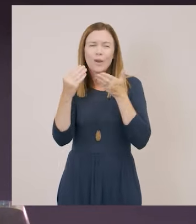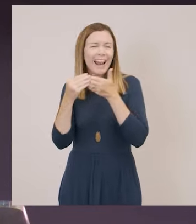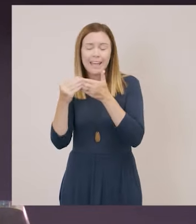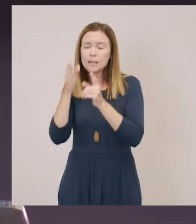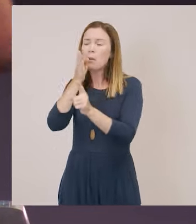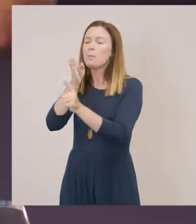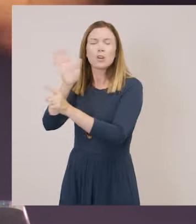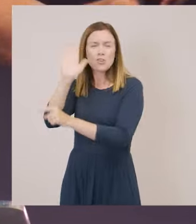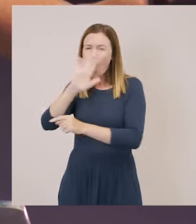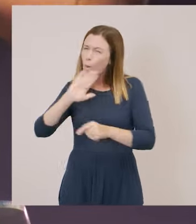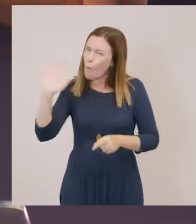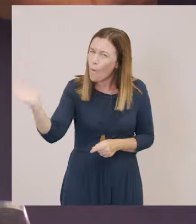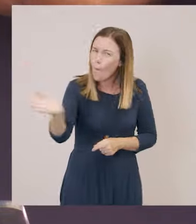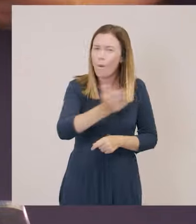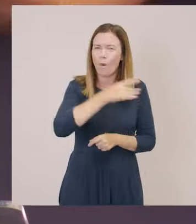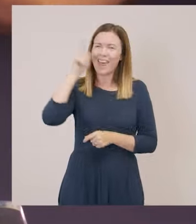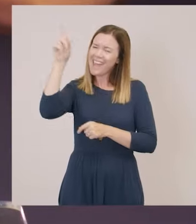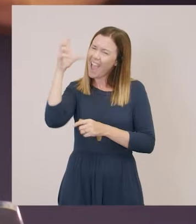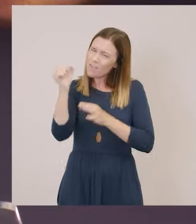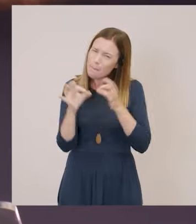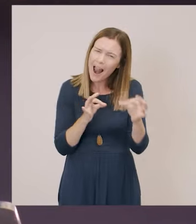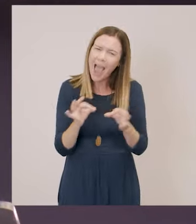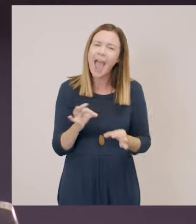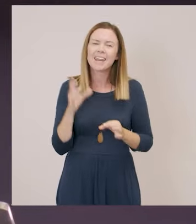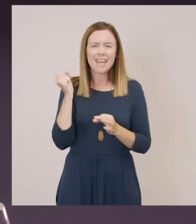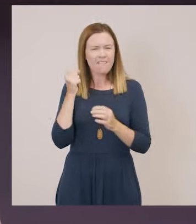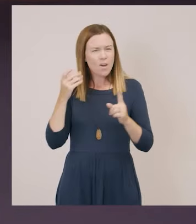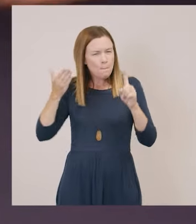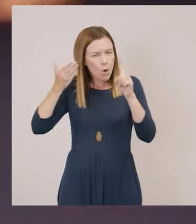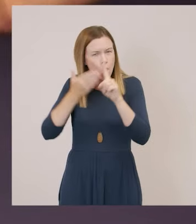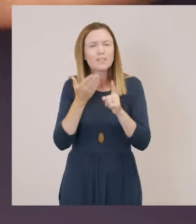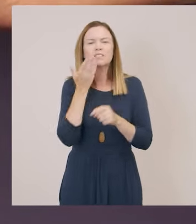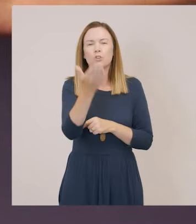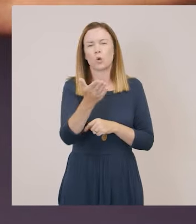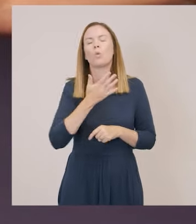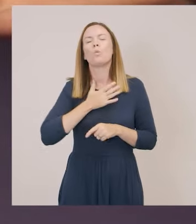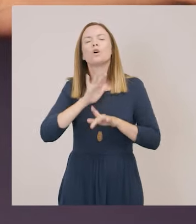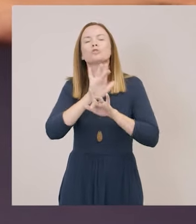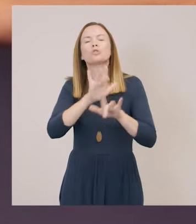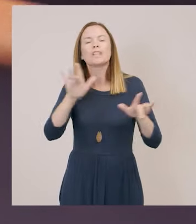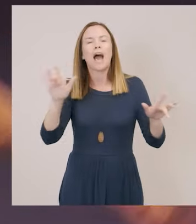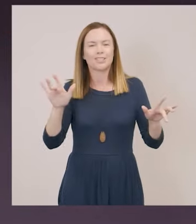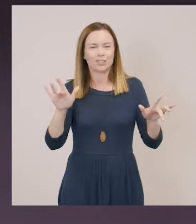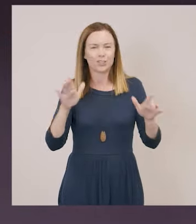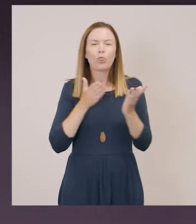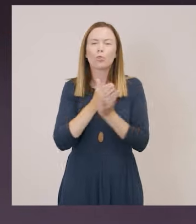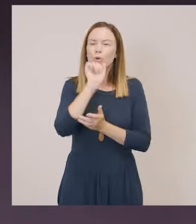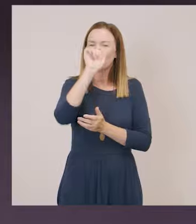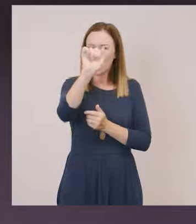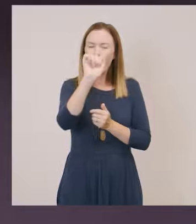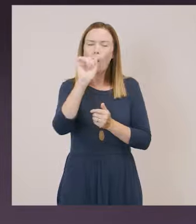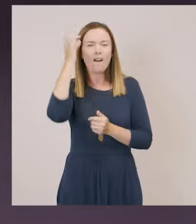hearts to Jesus, he's got plans and purposes for you. He's longing to touch so many people through your faithful witness.